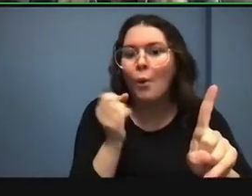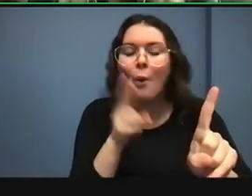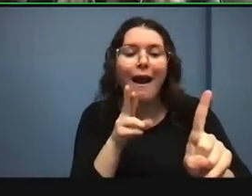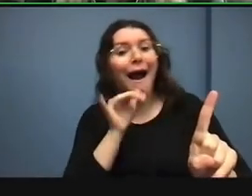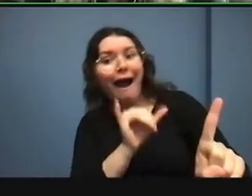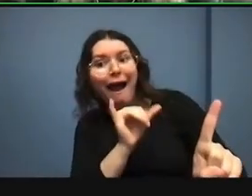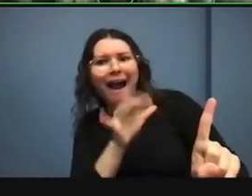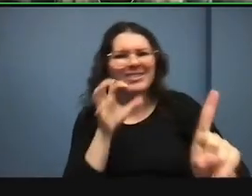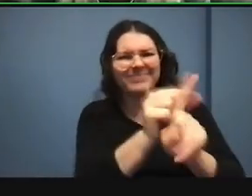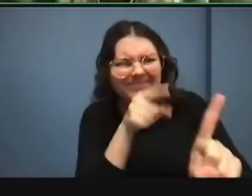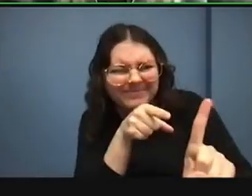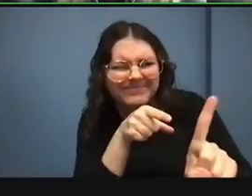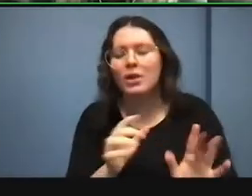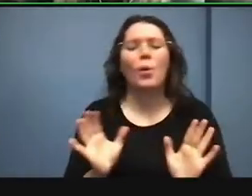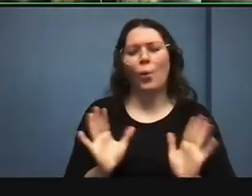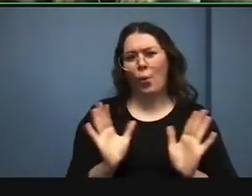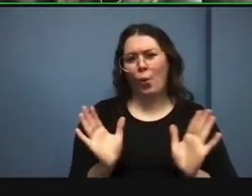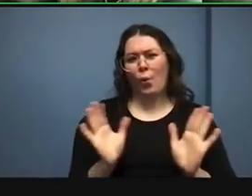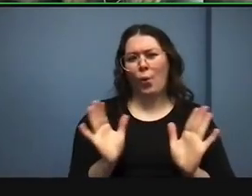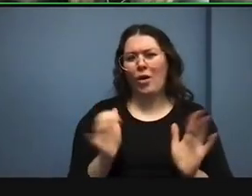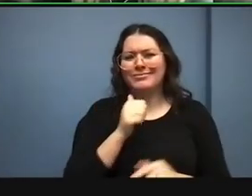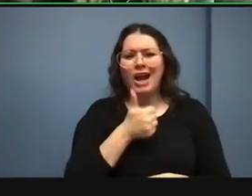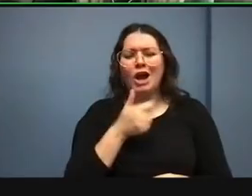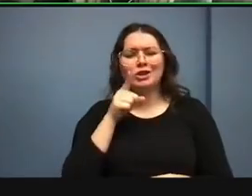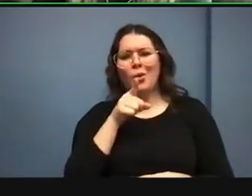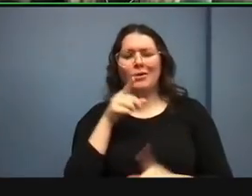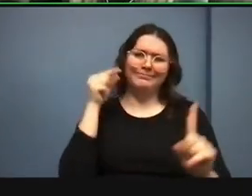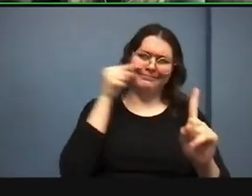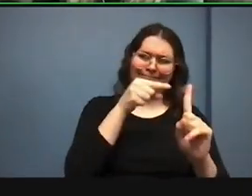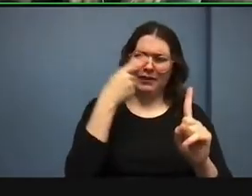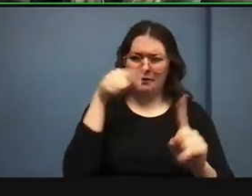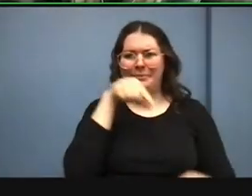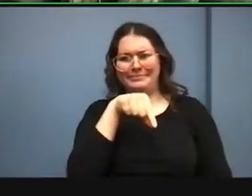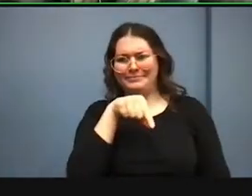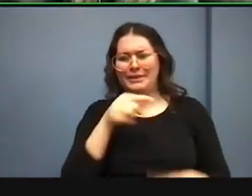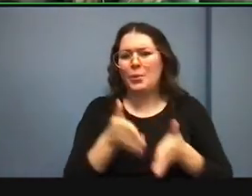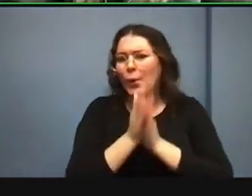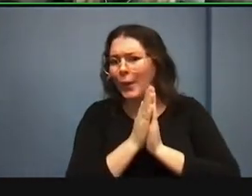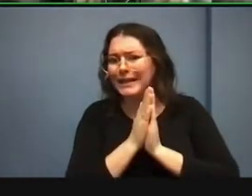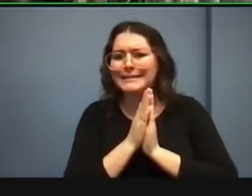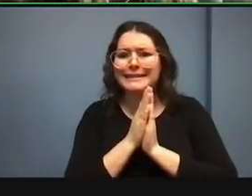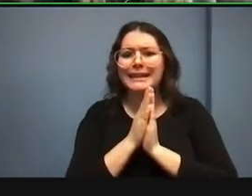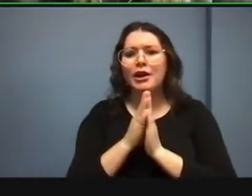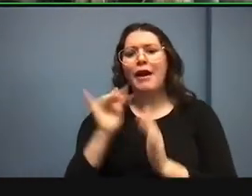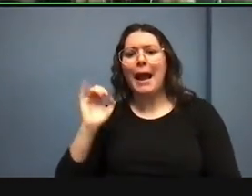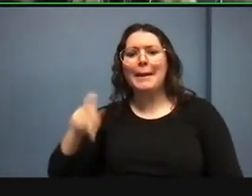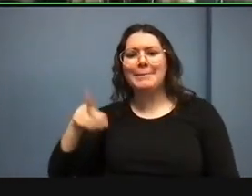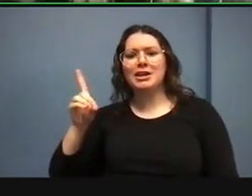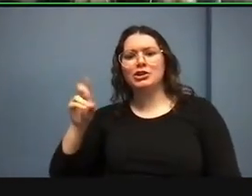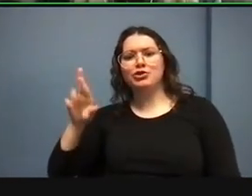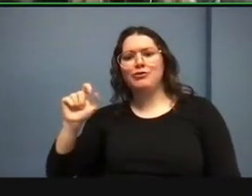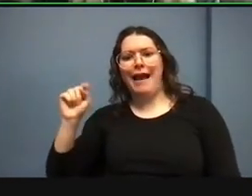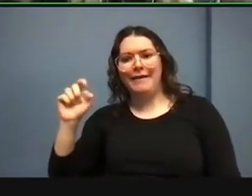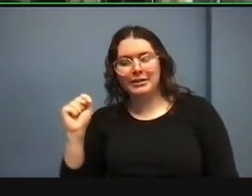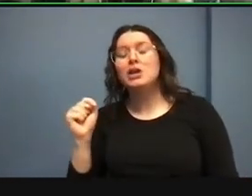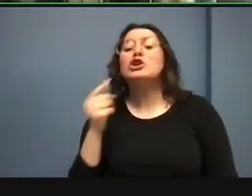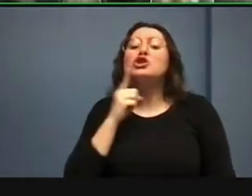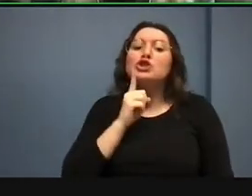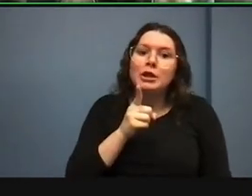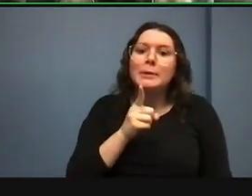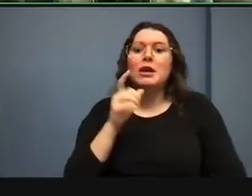aha, gotcha. You know, that shouldn't be your objective in requesting an IEP draft. The goal should be to